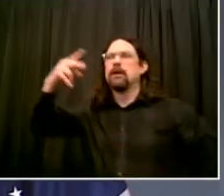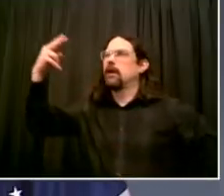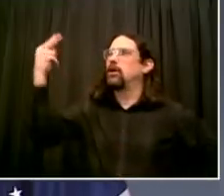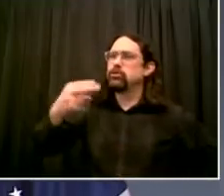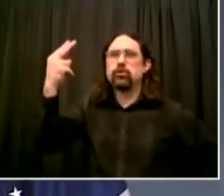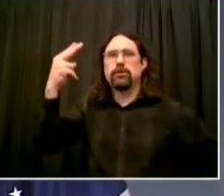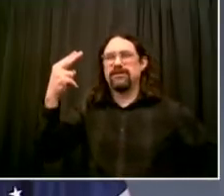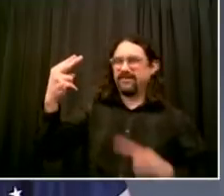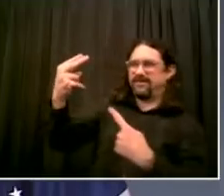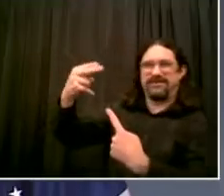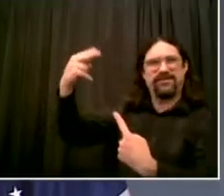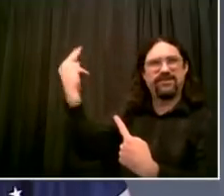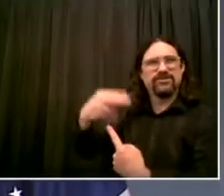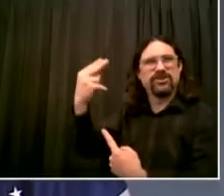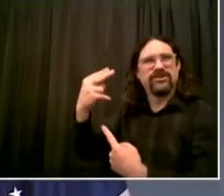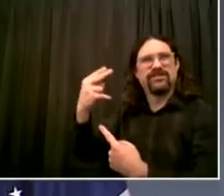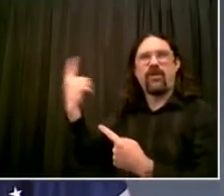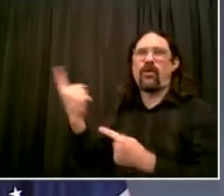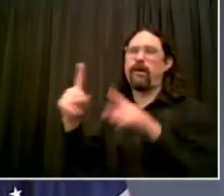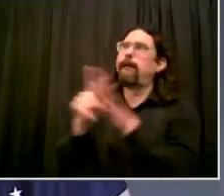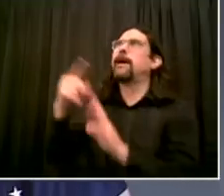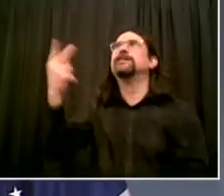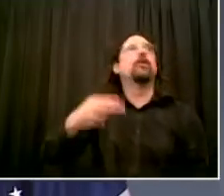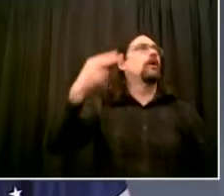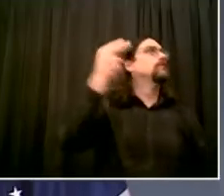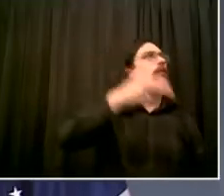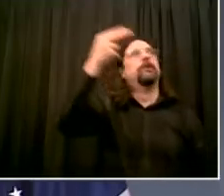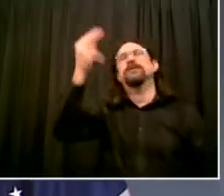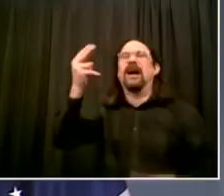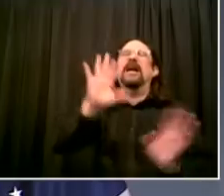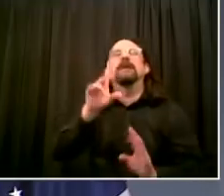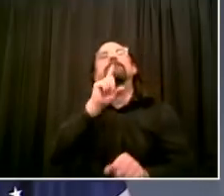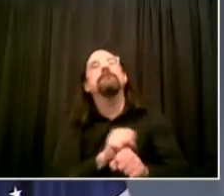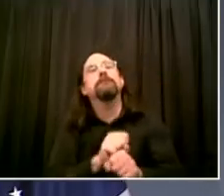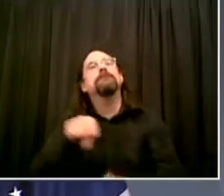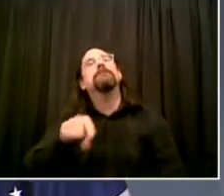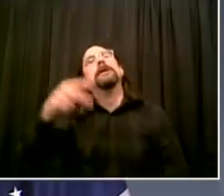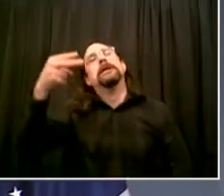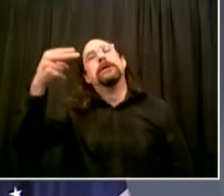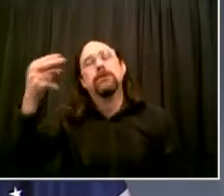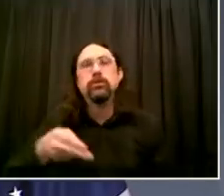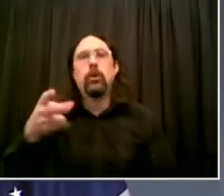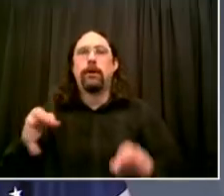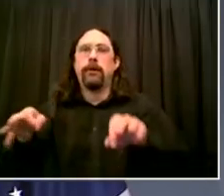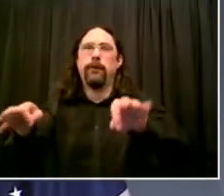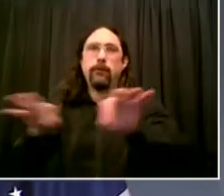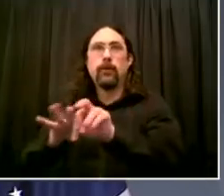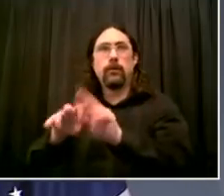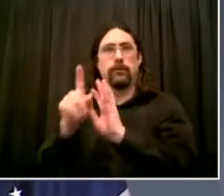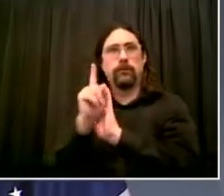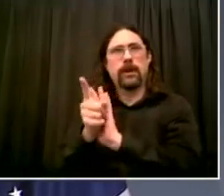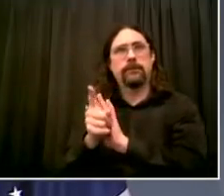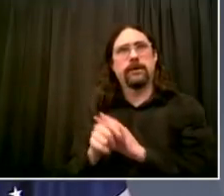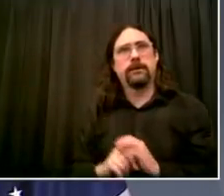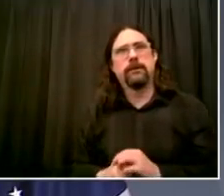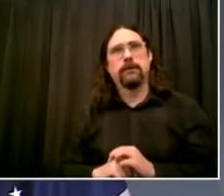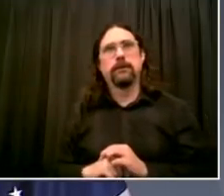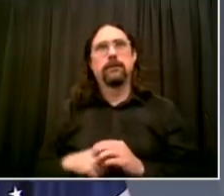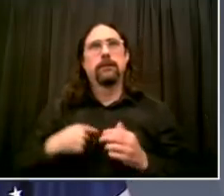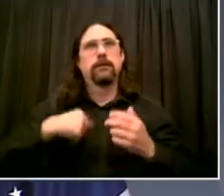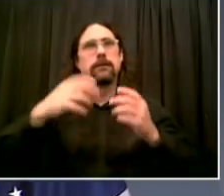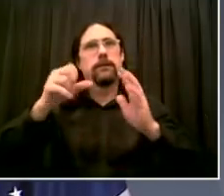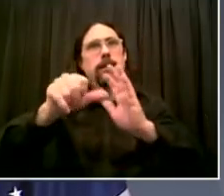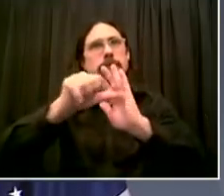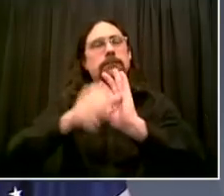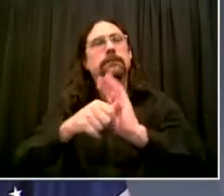things change. For decades and decades, there were so many things in the way of change,